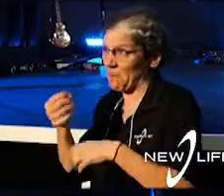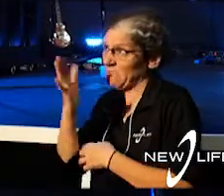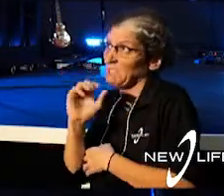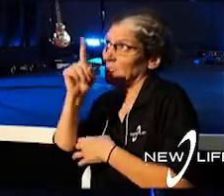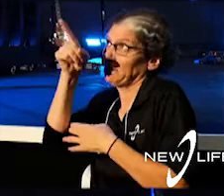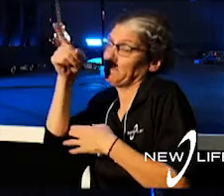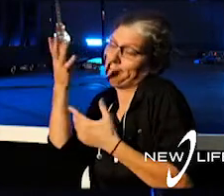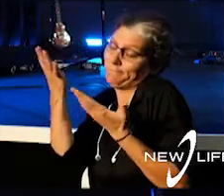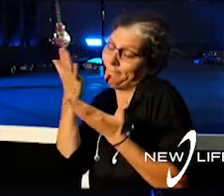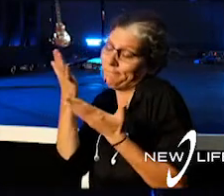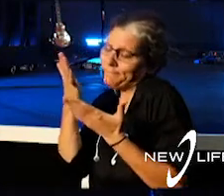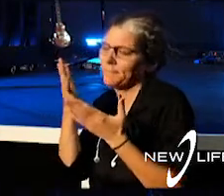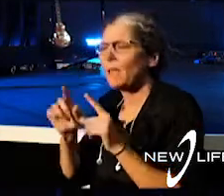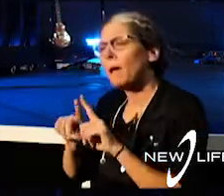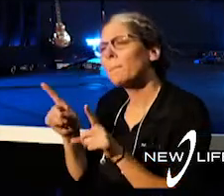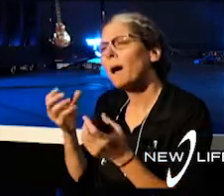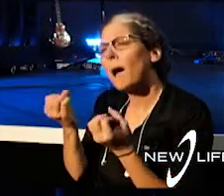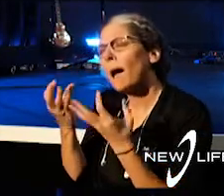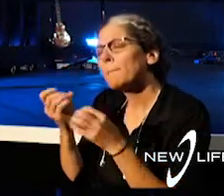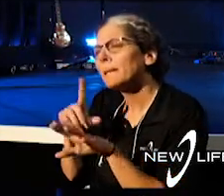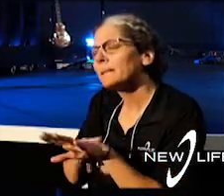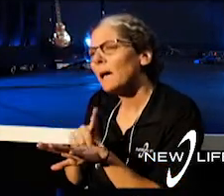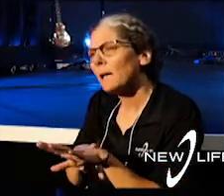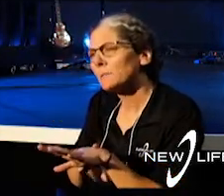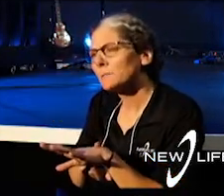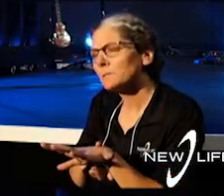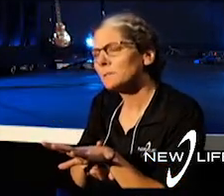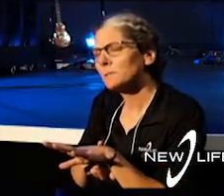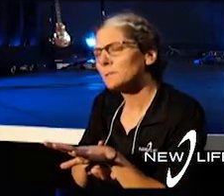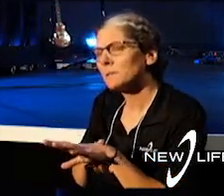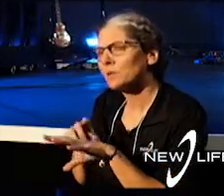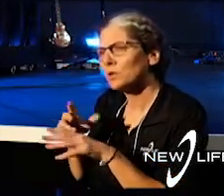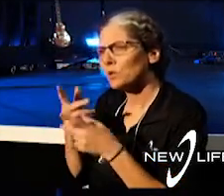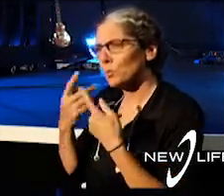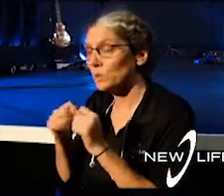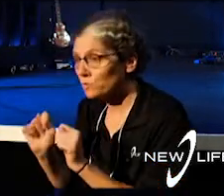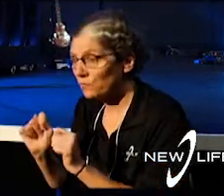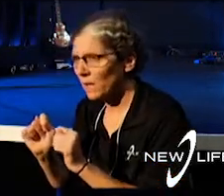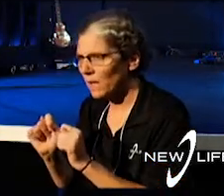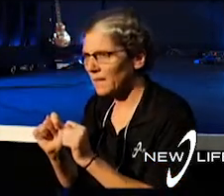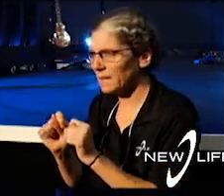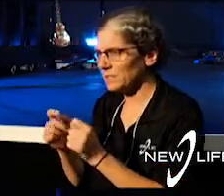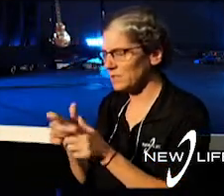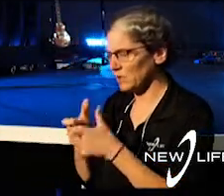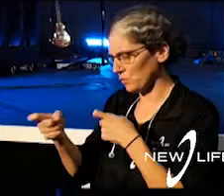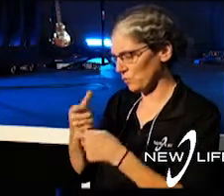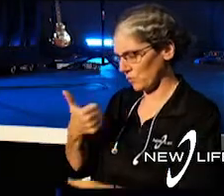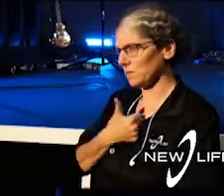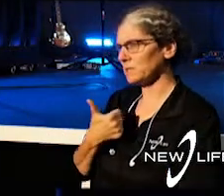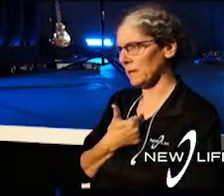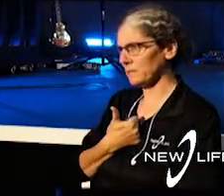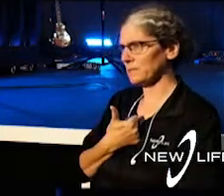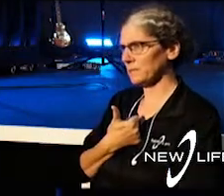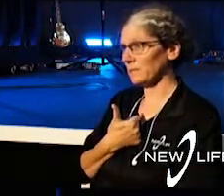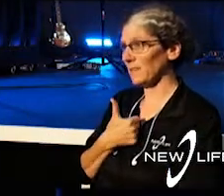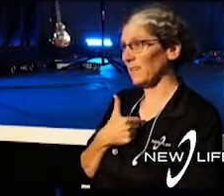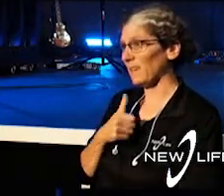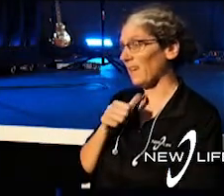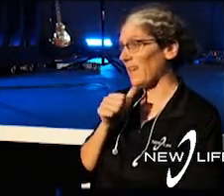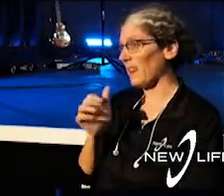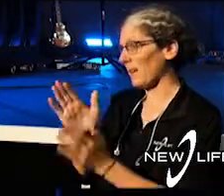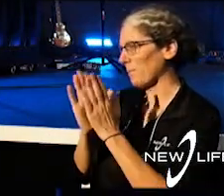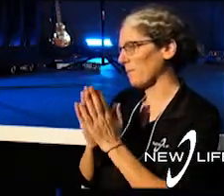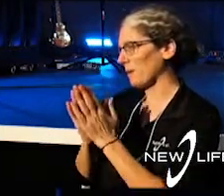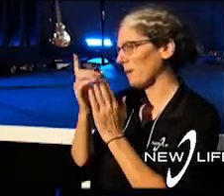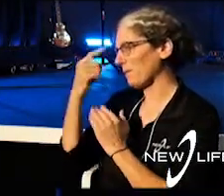straightforward. But how many times do we try to take things into our own hands instead of praying for